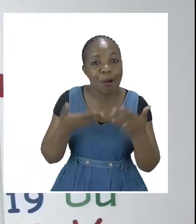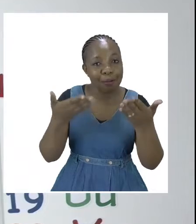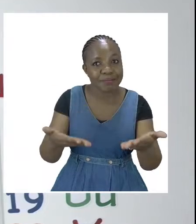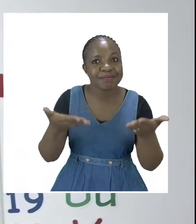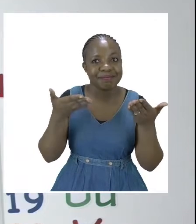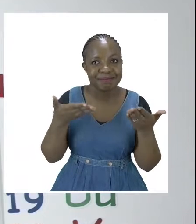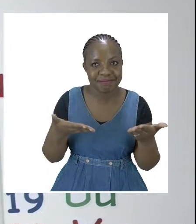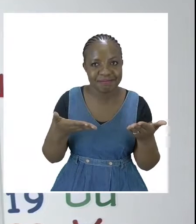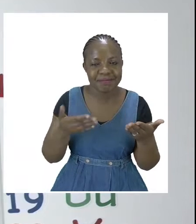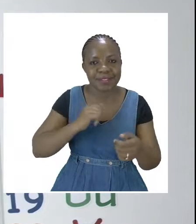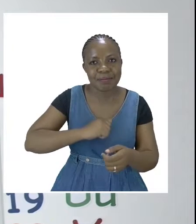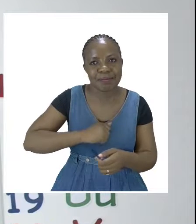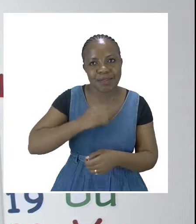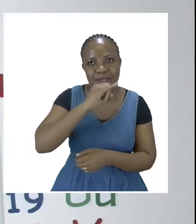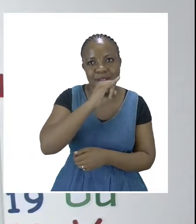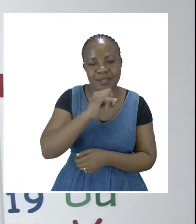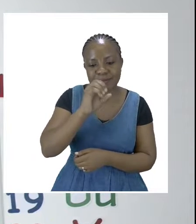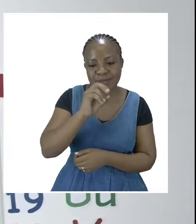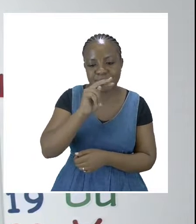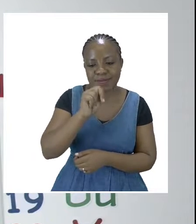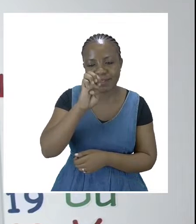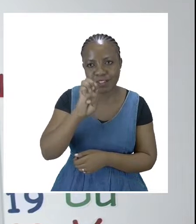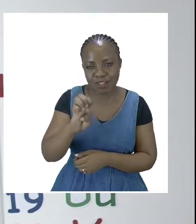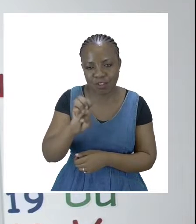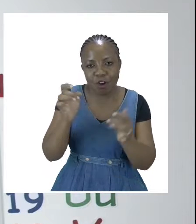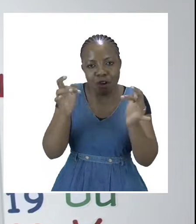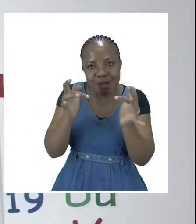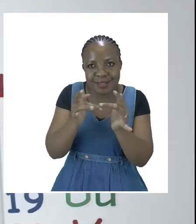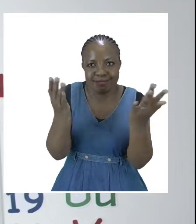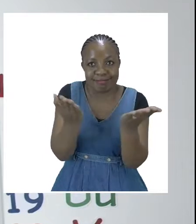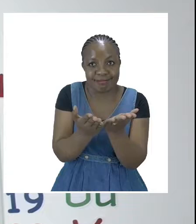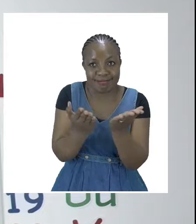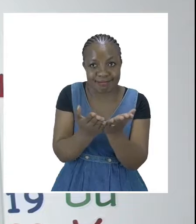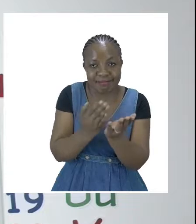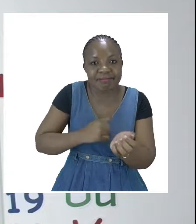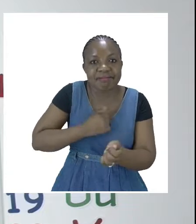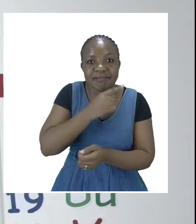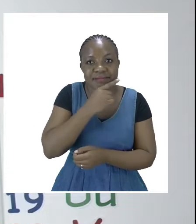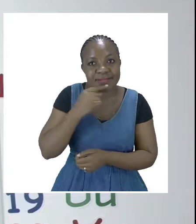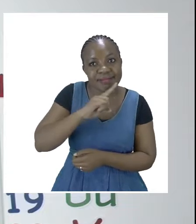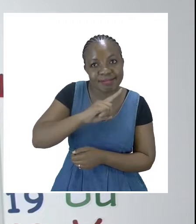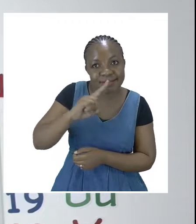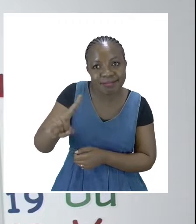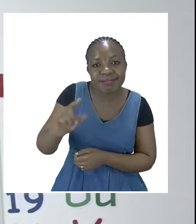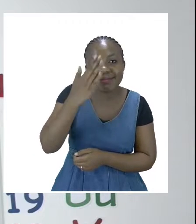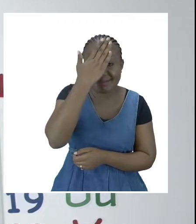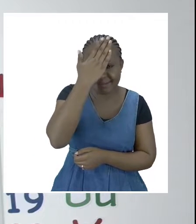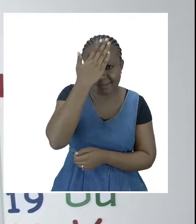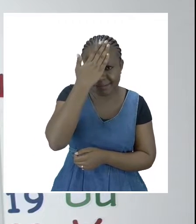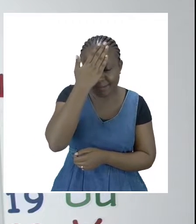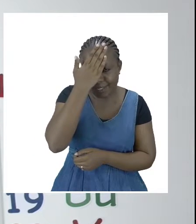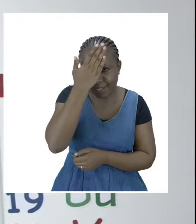Welcome to My Zone Online School. My name is Teacher Mutsa. Get your education